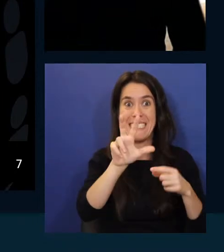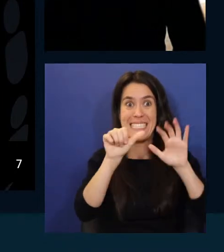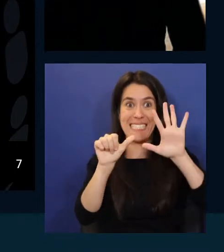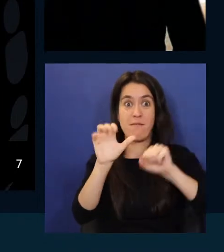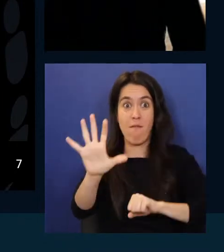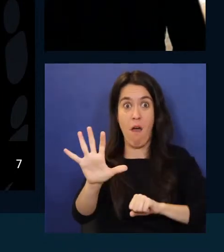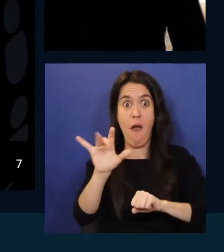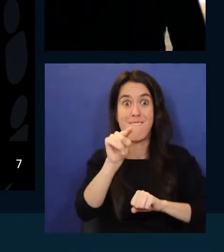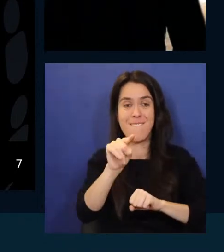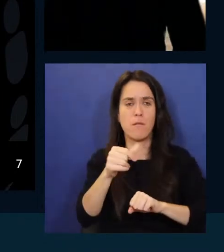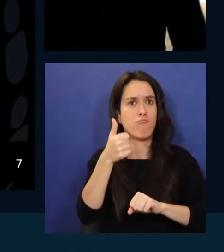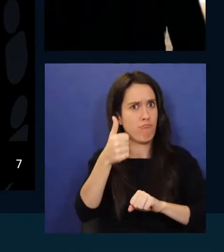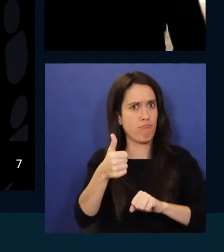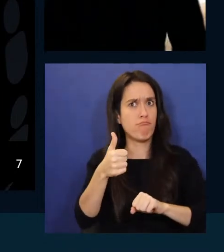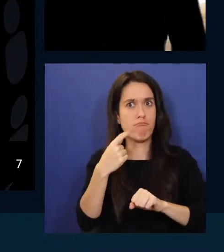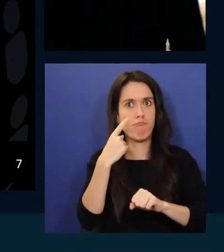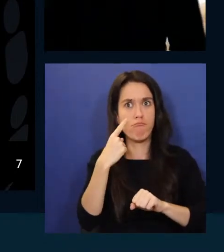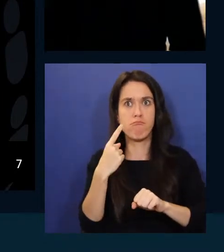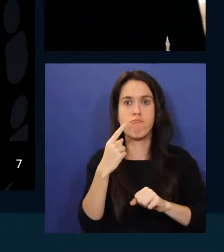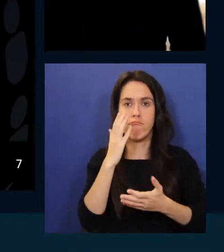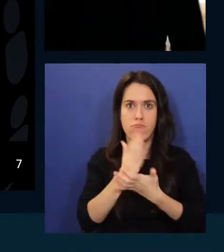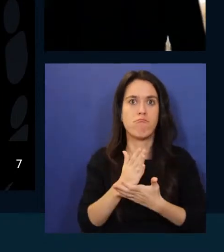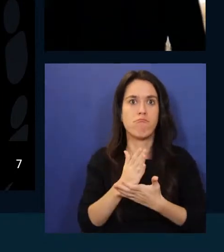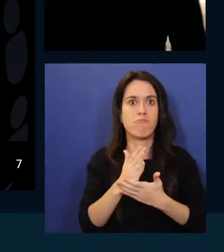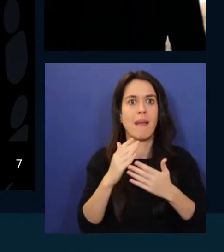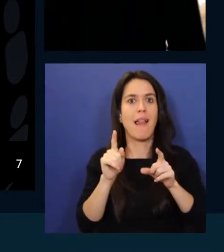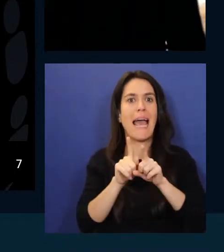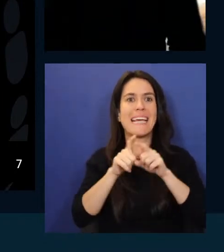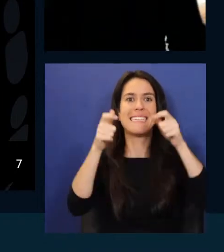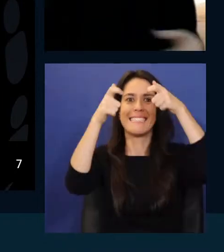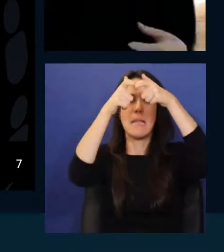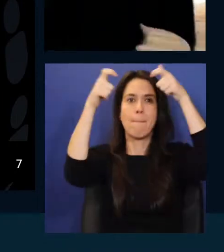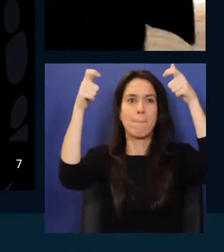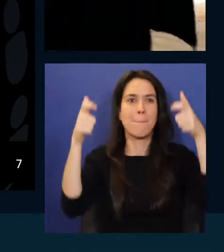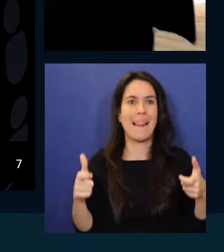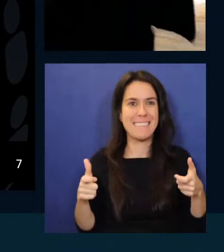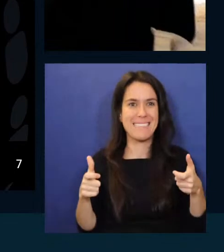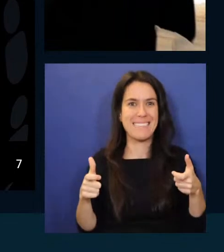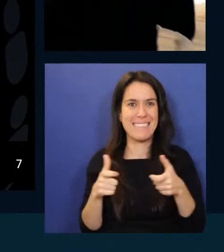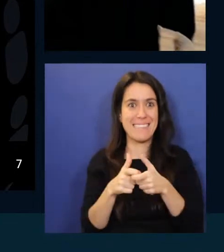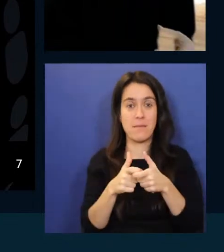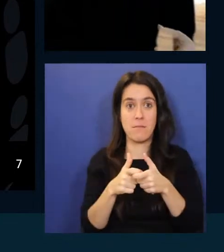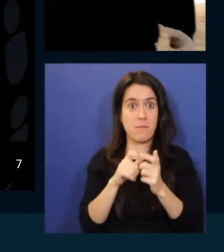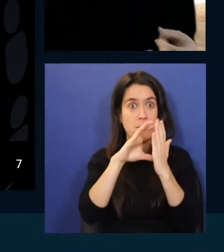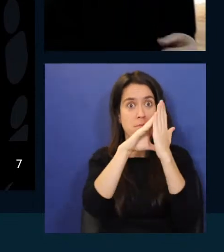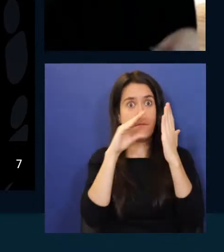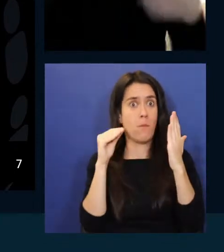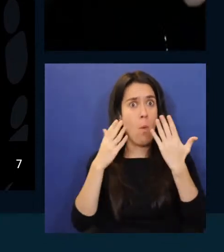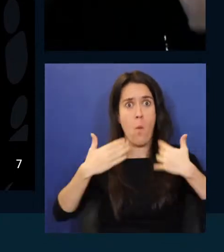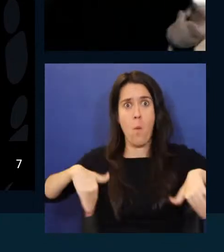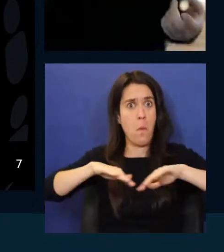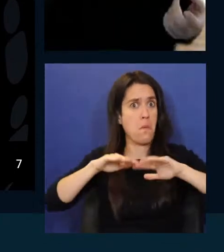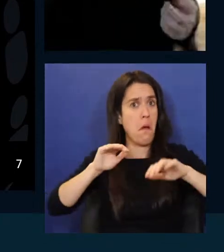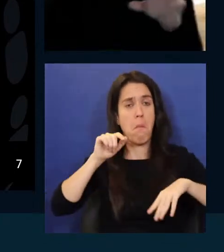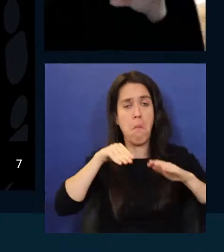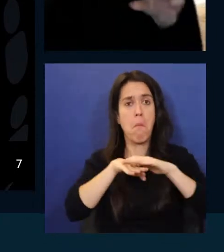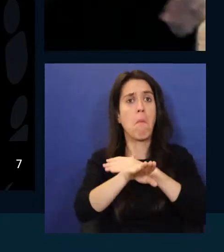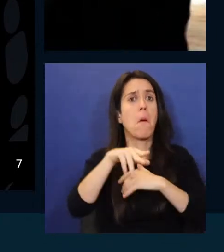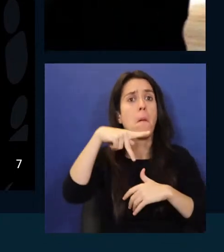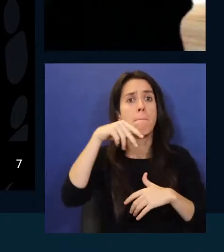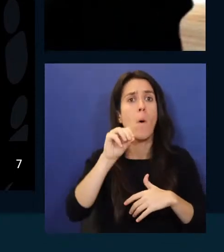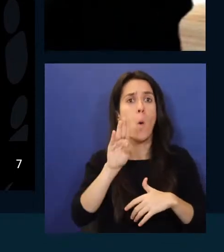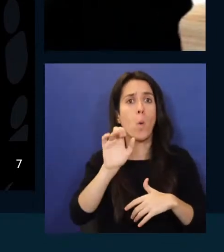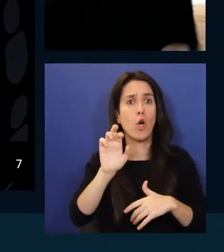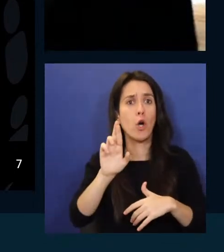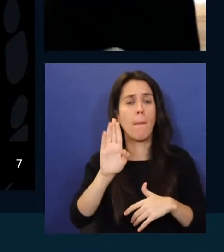it's actually a template app that everyone can go into Power BI and then just spin up based on your